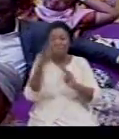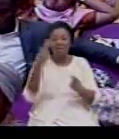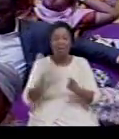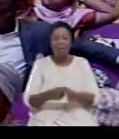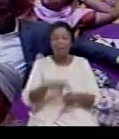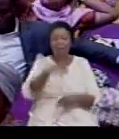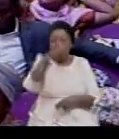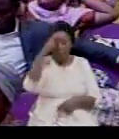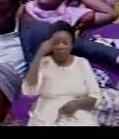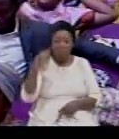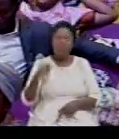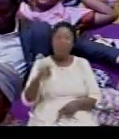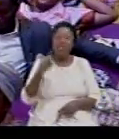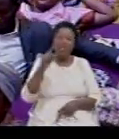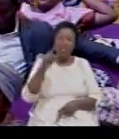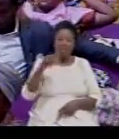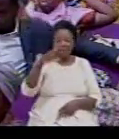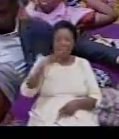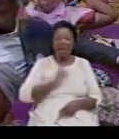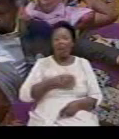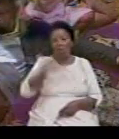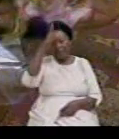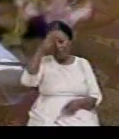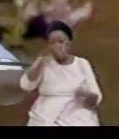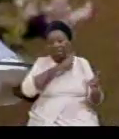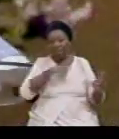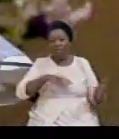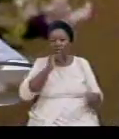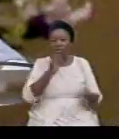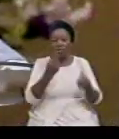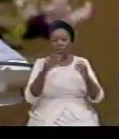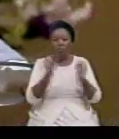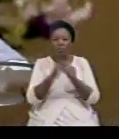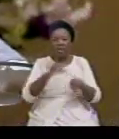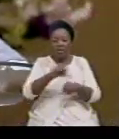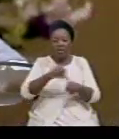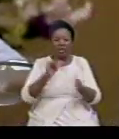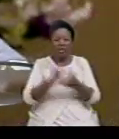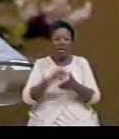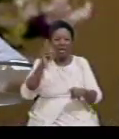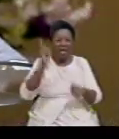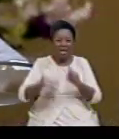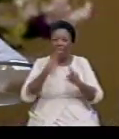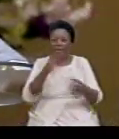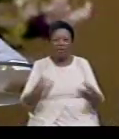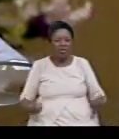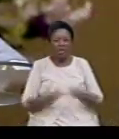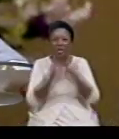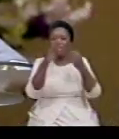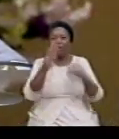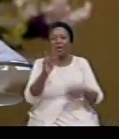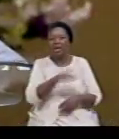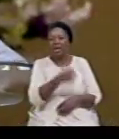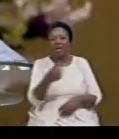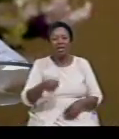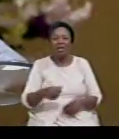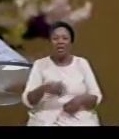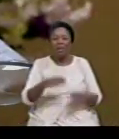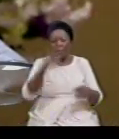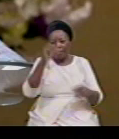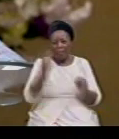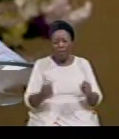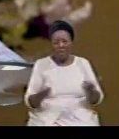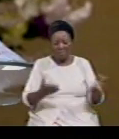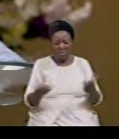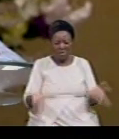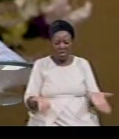because he's praying with anointing that cannot be challenged by any power, either on earth,